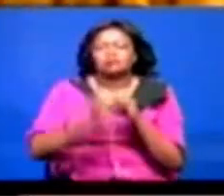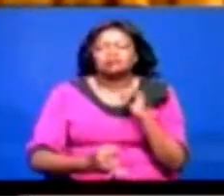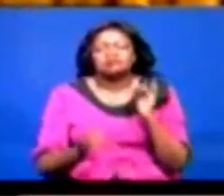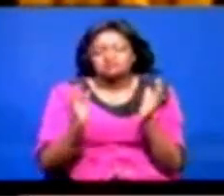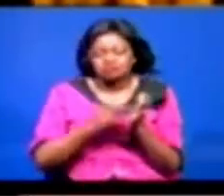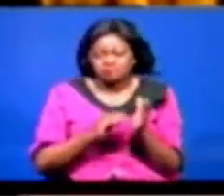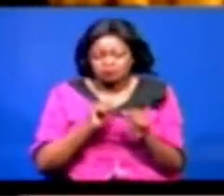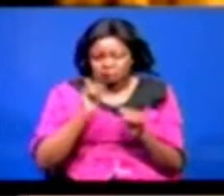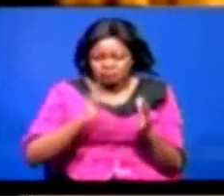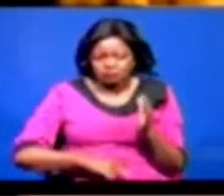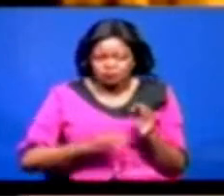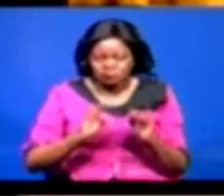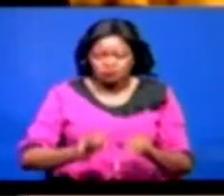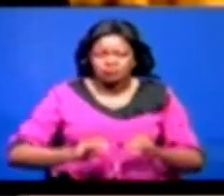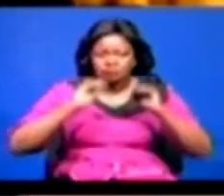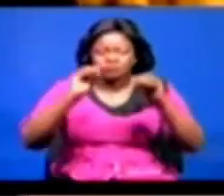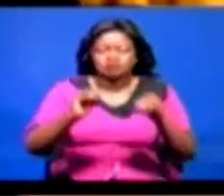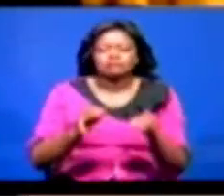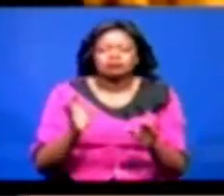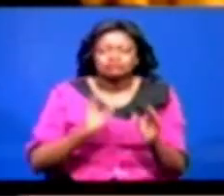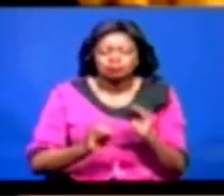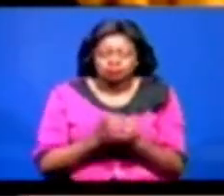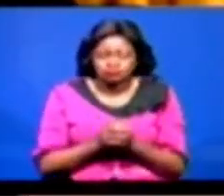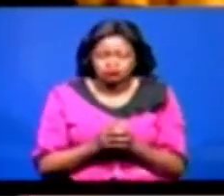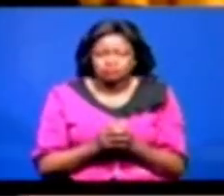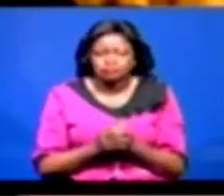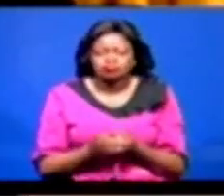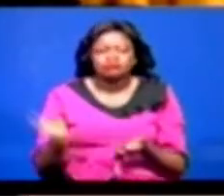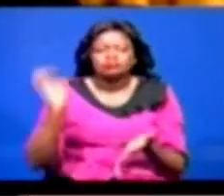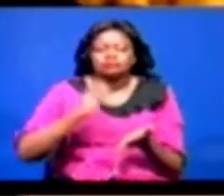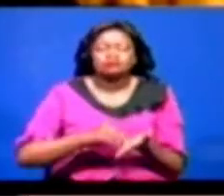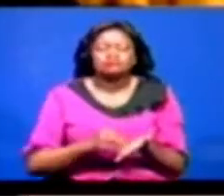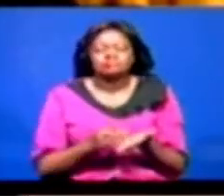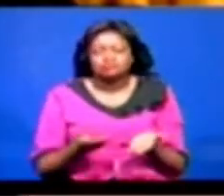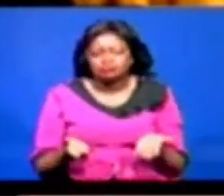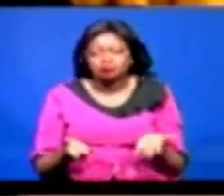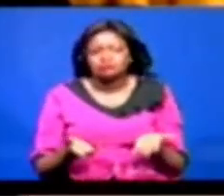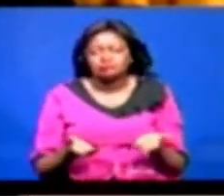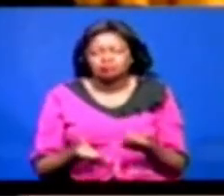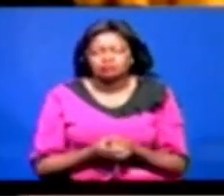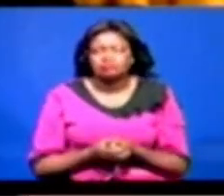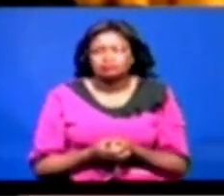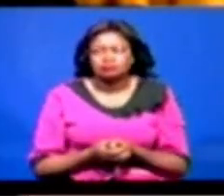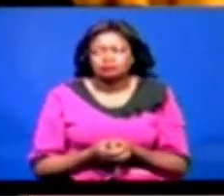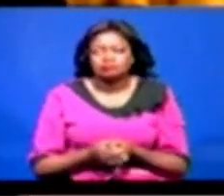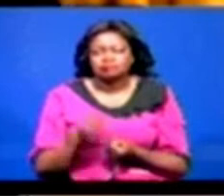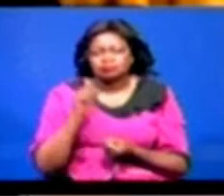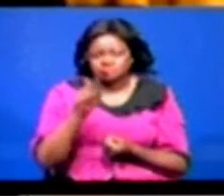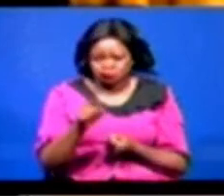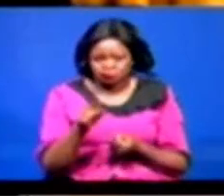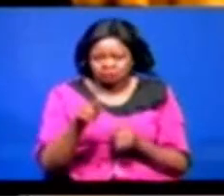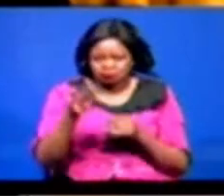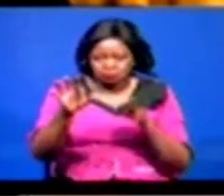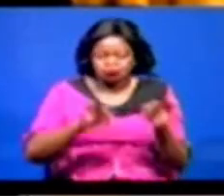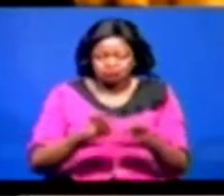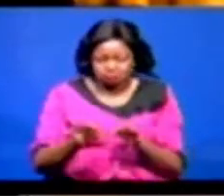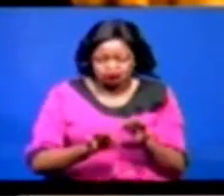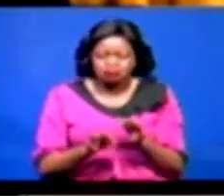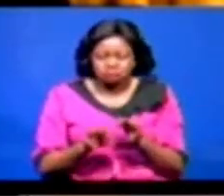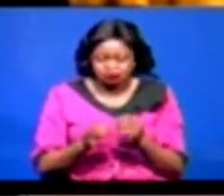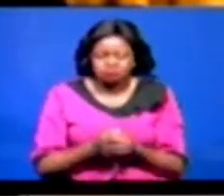of the postponement of the elections. Again, my lords, this has been explained in the affidavits that have been